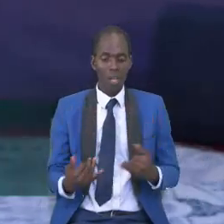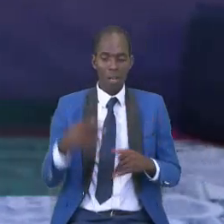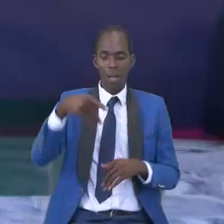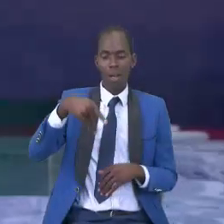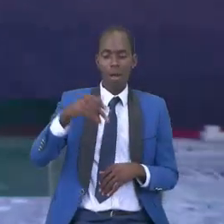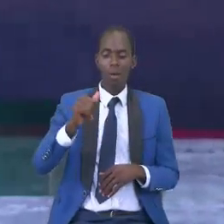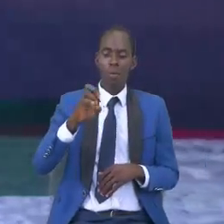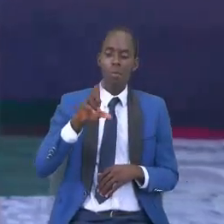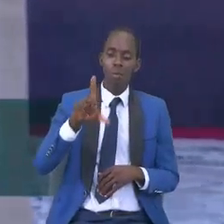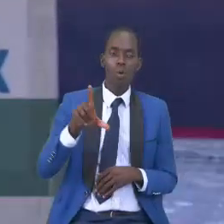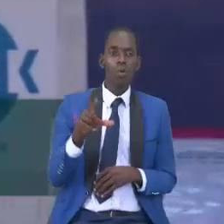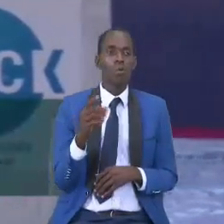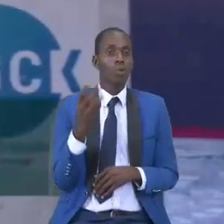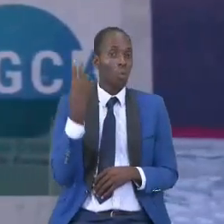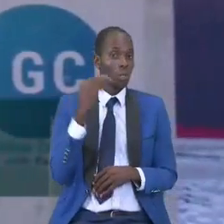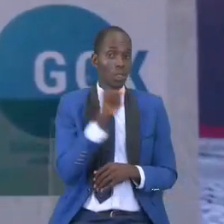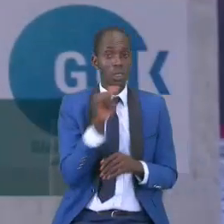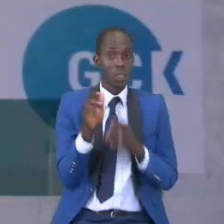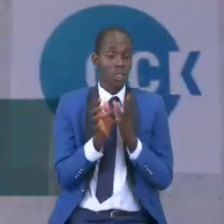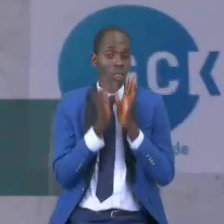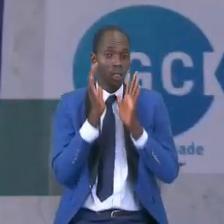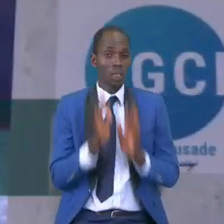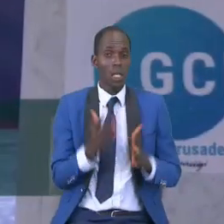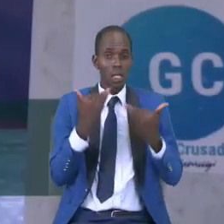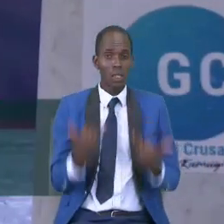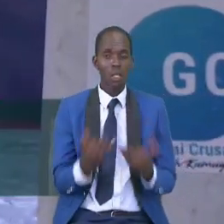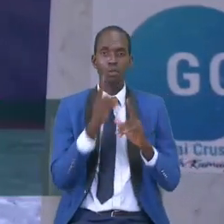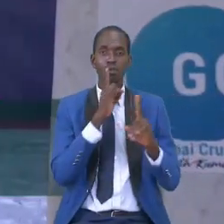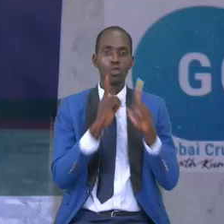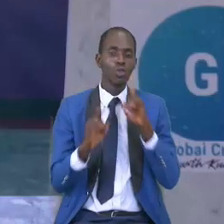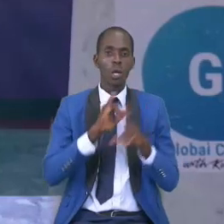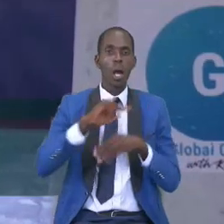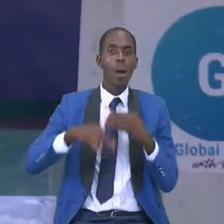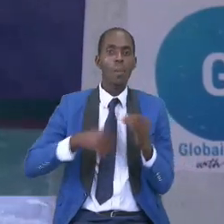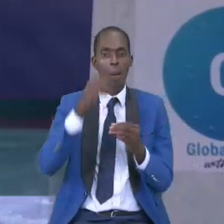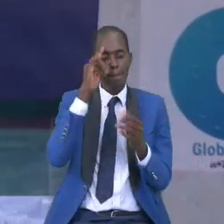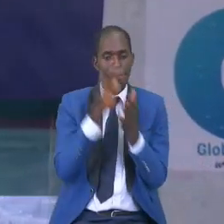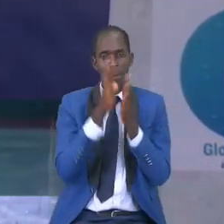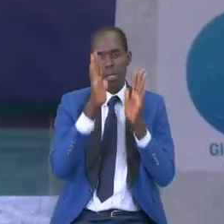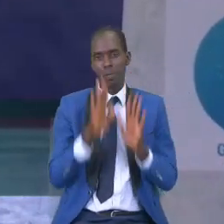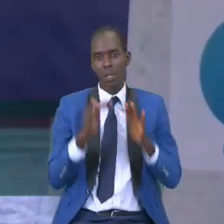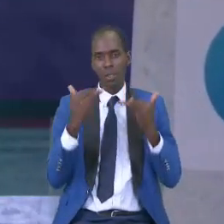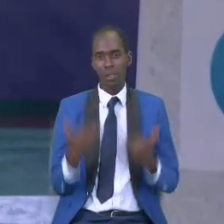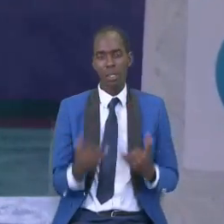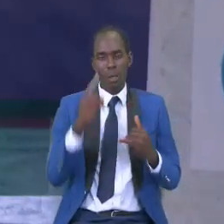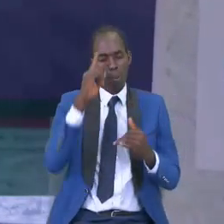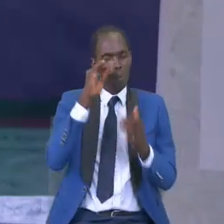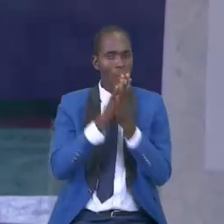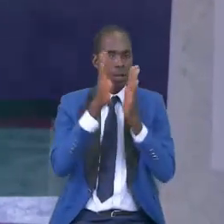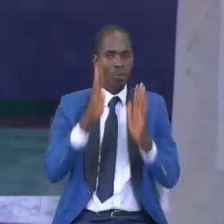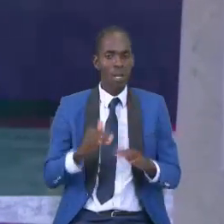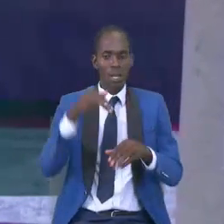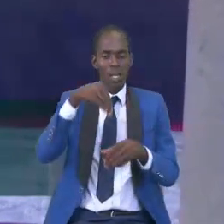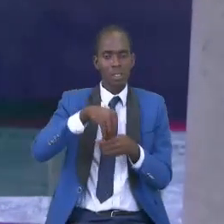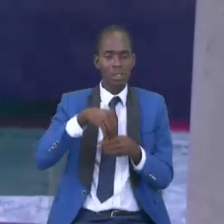was, of course, a believer, and he's talking about believers now. He's talking to believers in at Corinth,